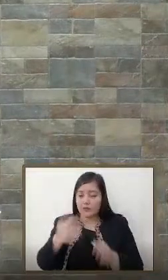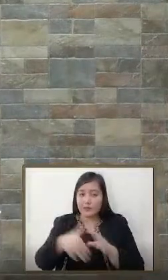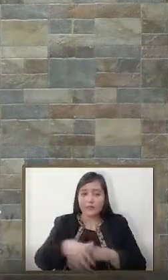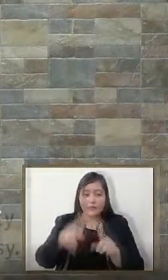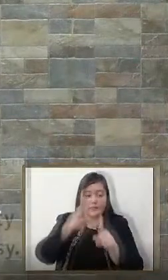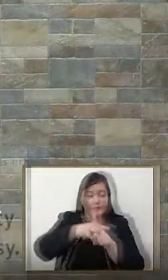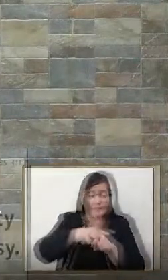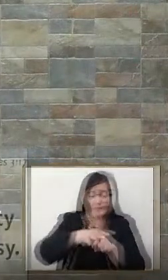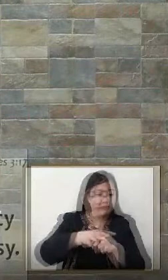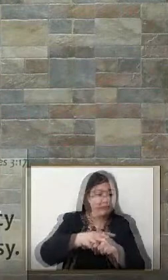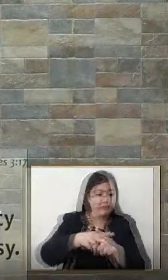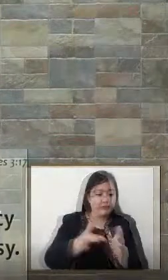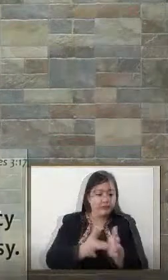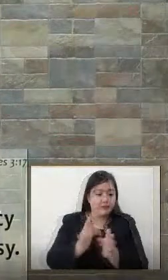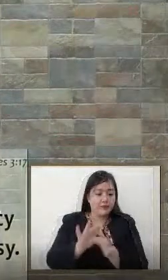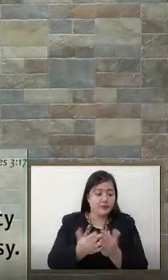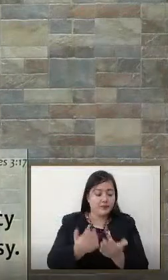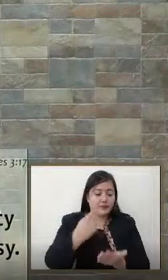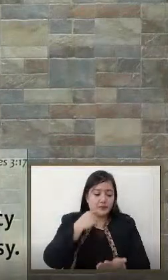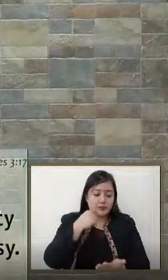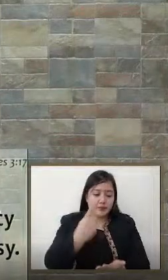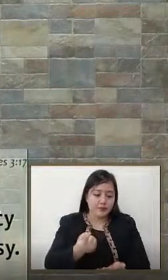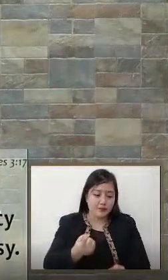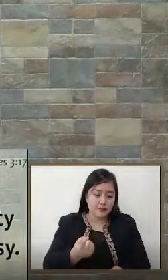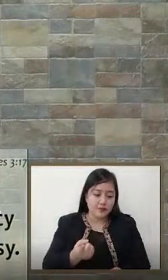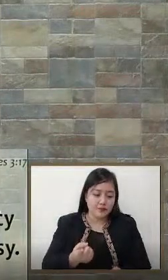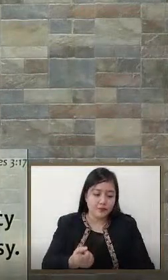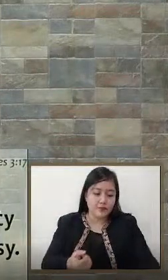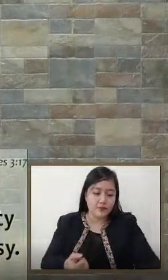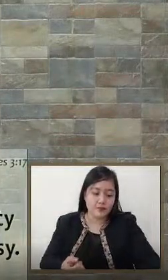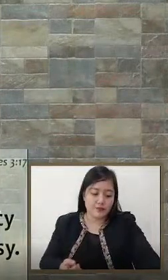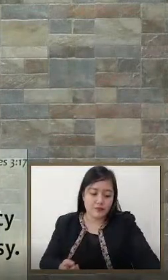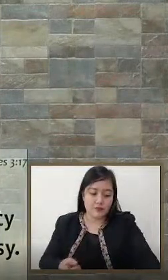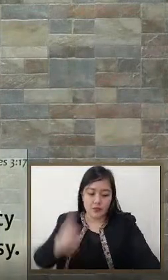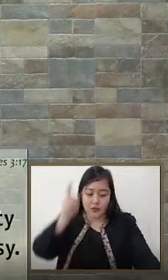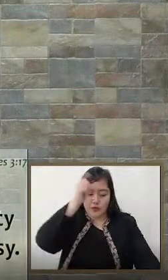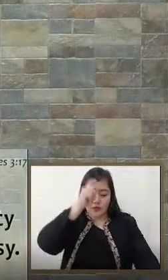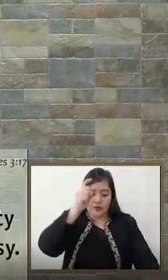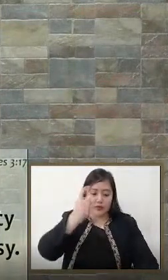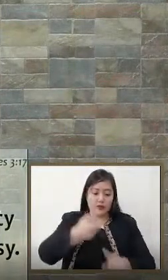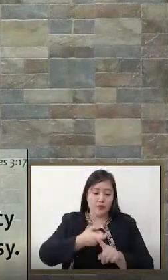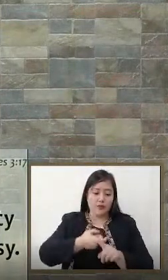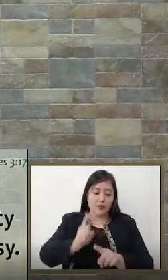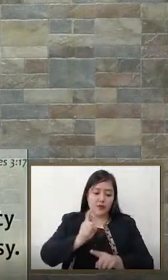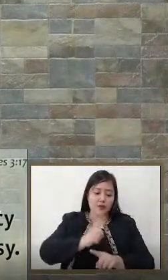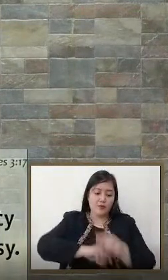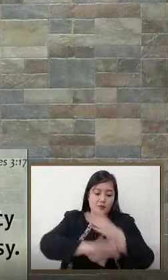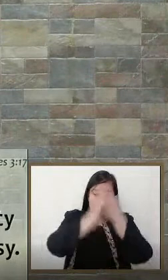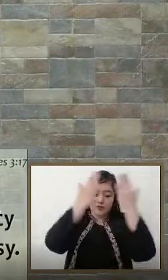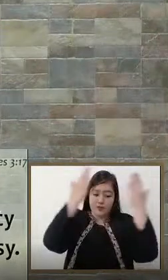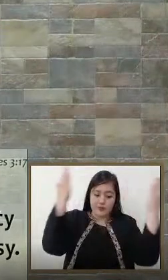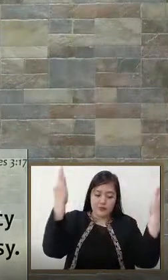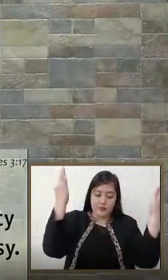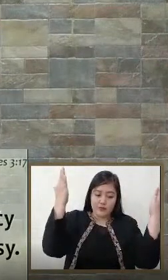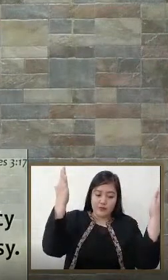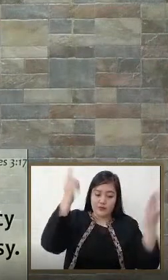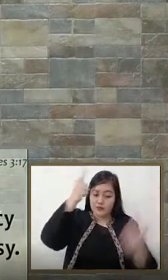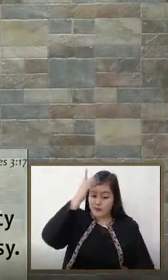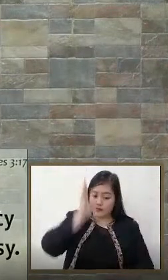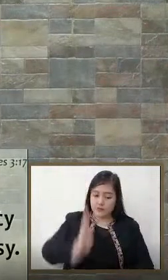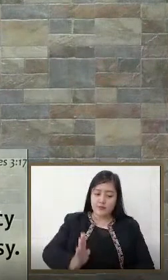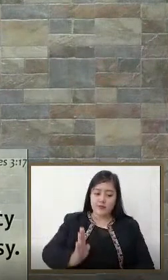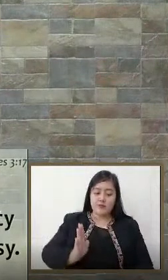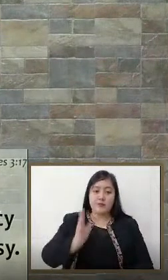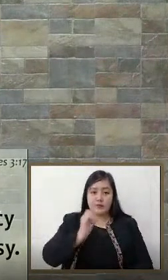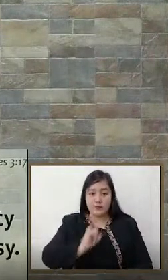here. But the wisdom that is what? Where? From above. Is first what?